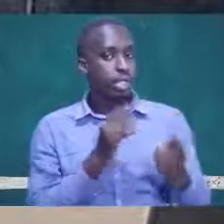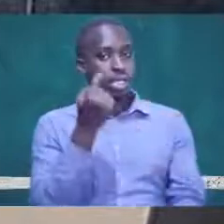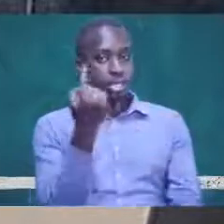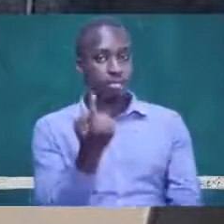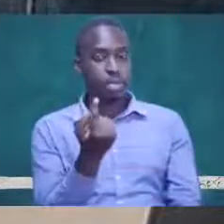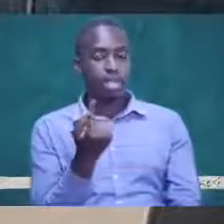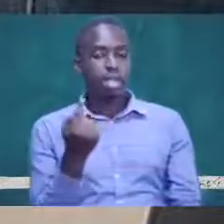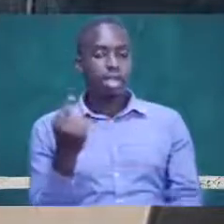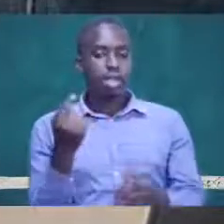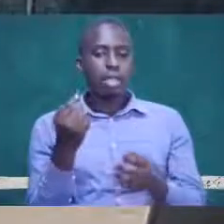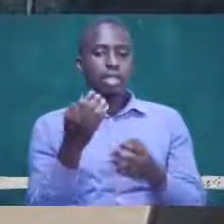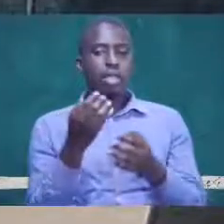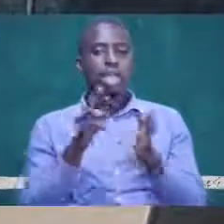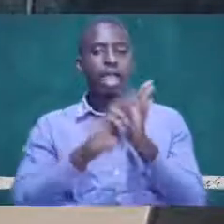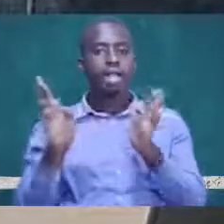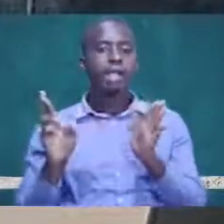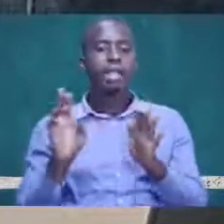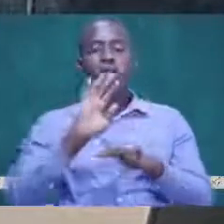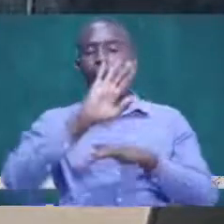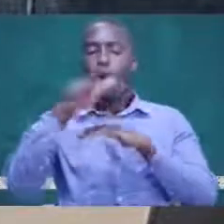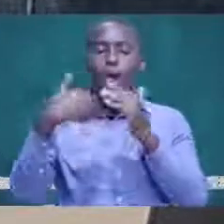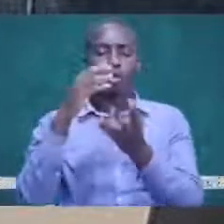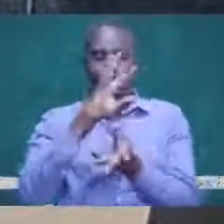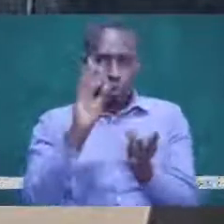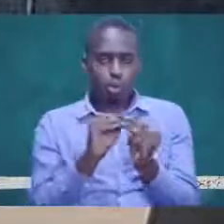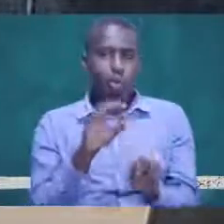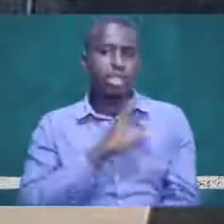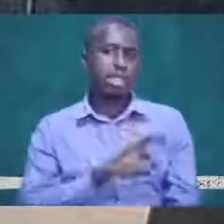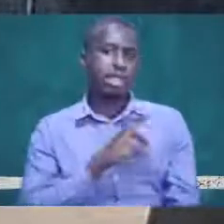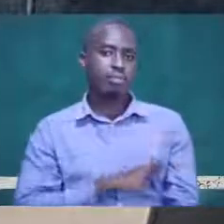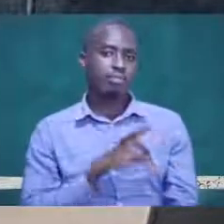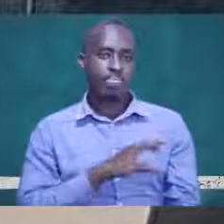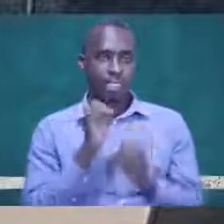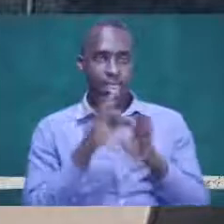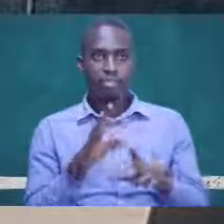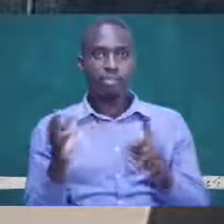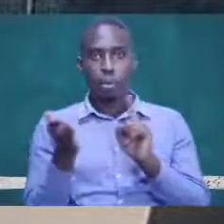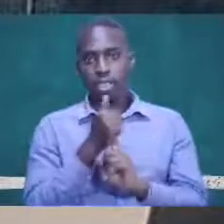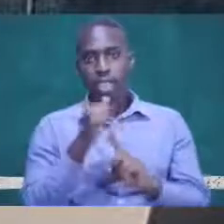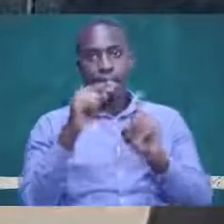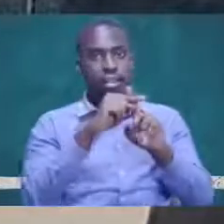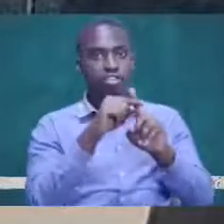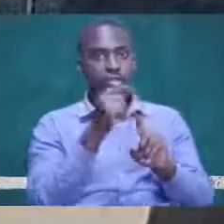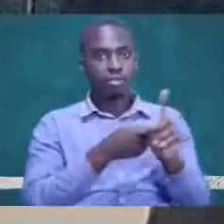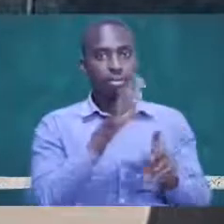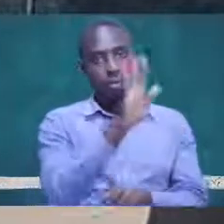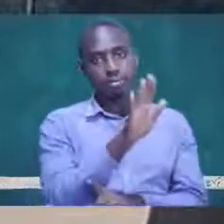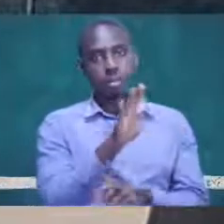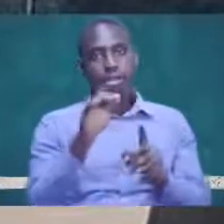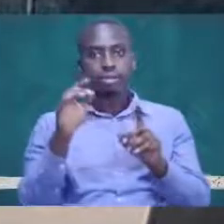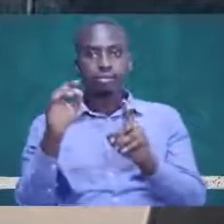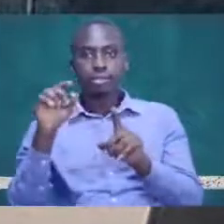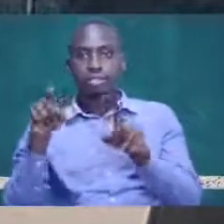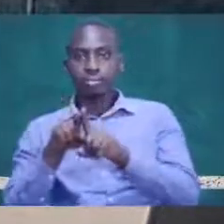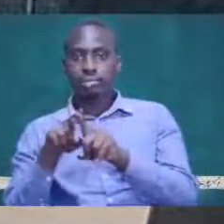the total income. It presents the total income. If you get the fraction of the additional income that is consumed plus the